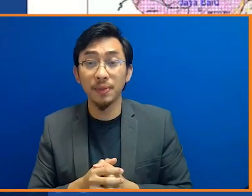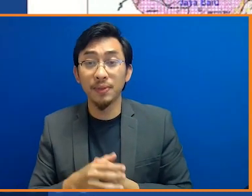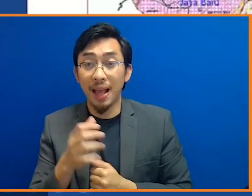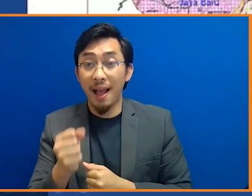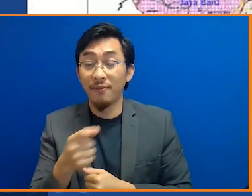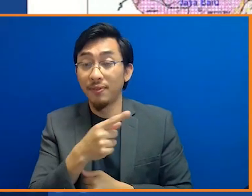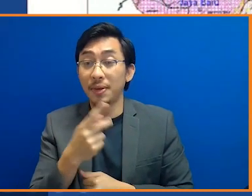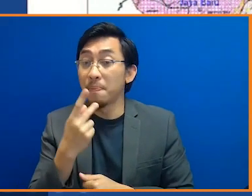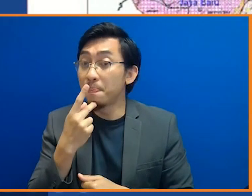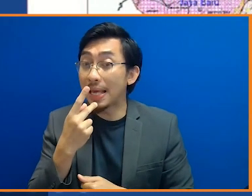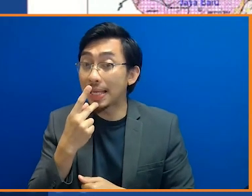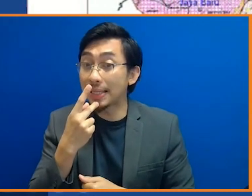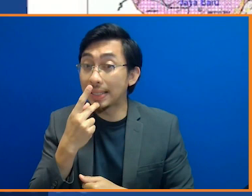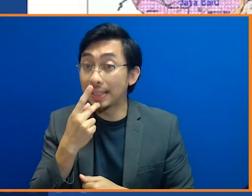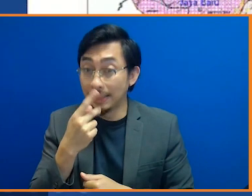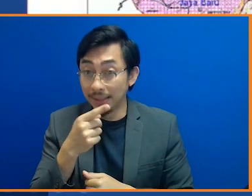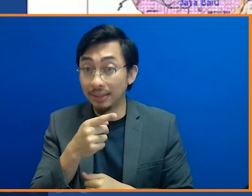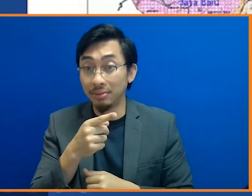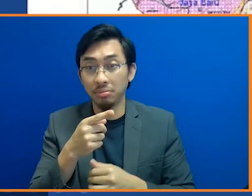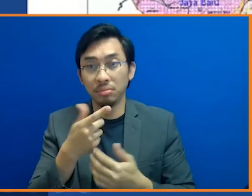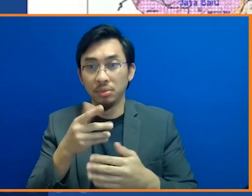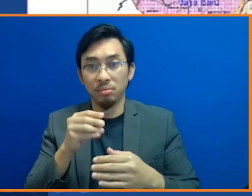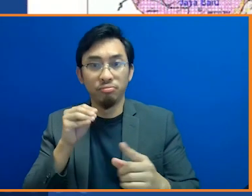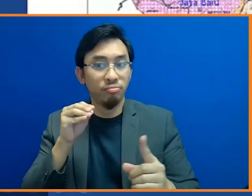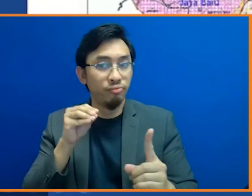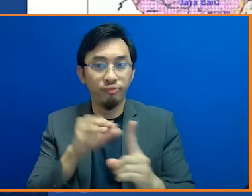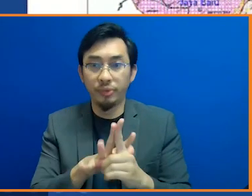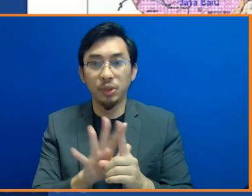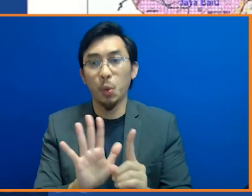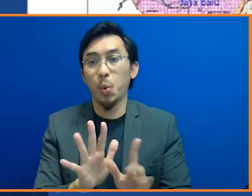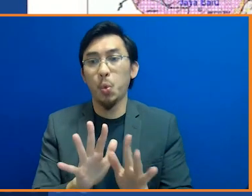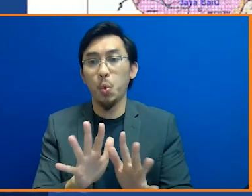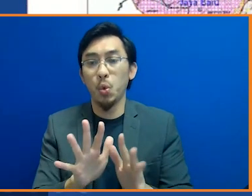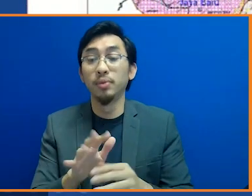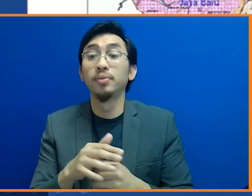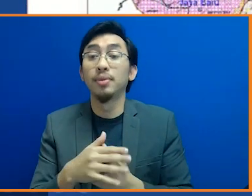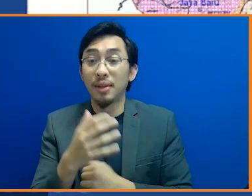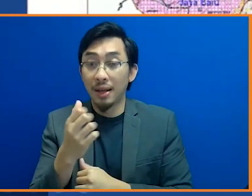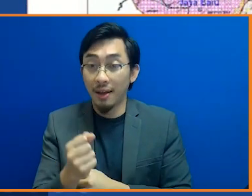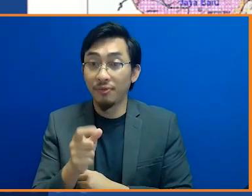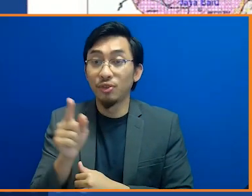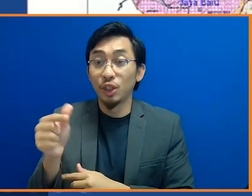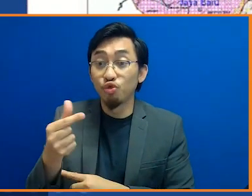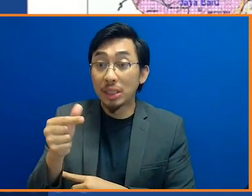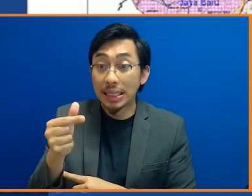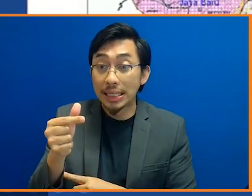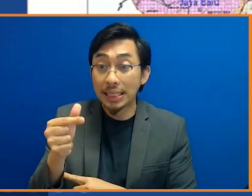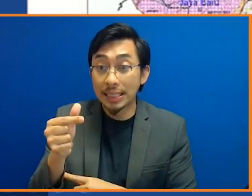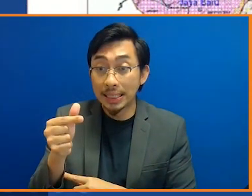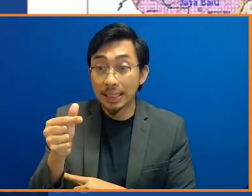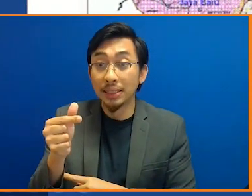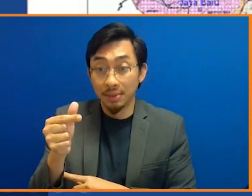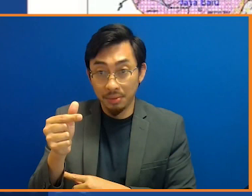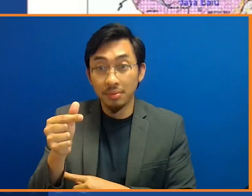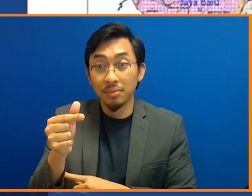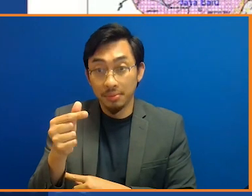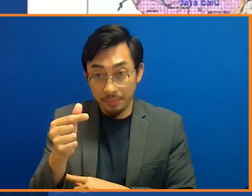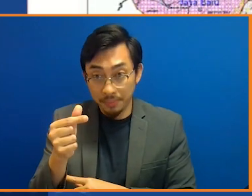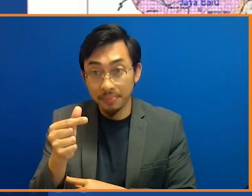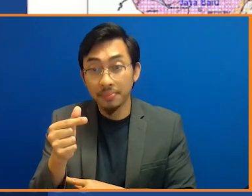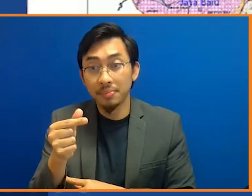area with pink. And non-affected area was rather gray color over